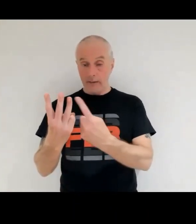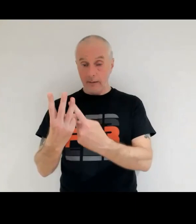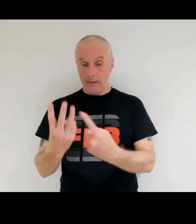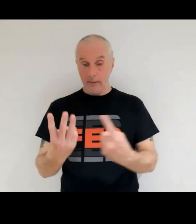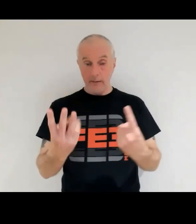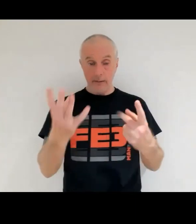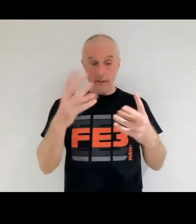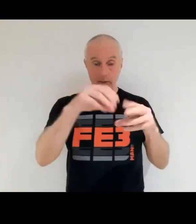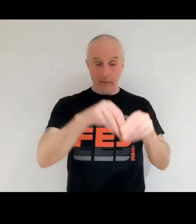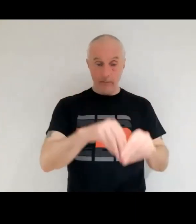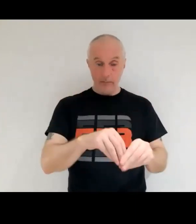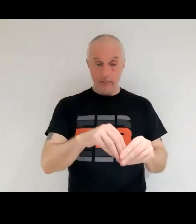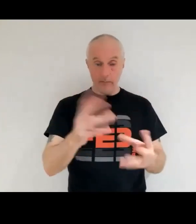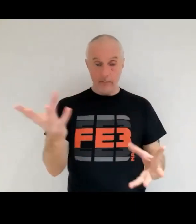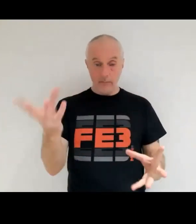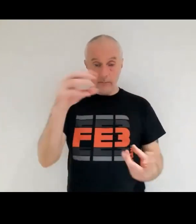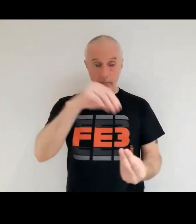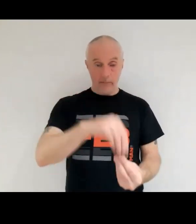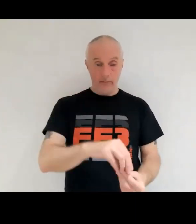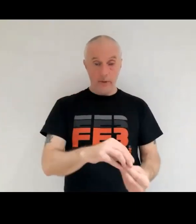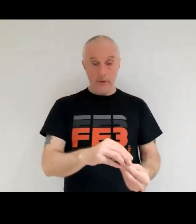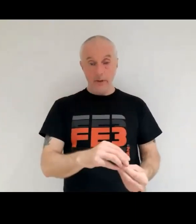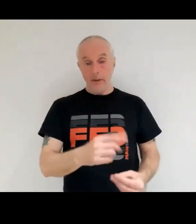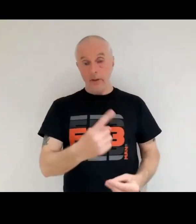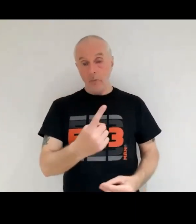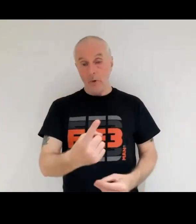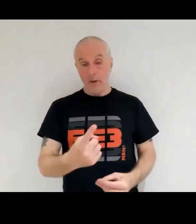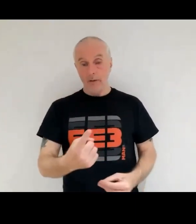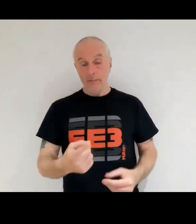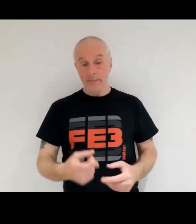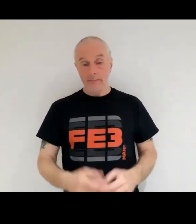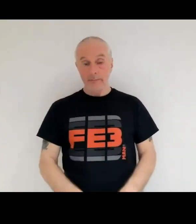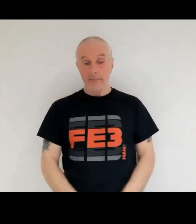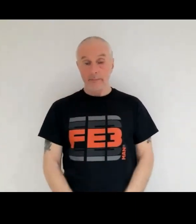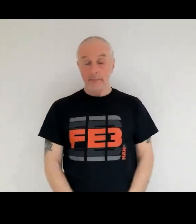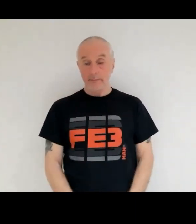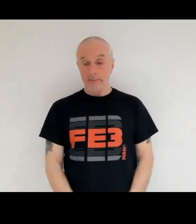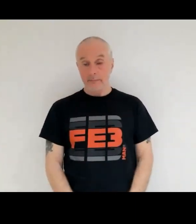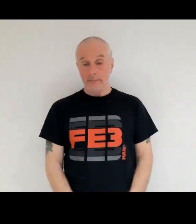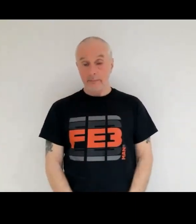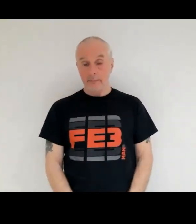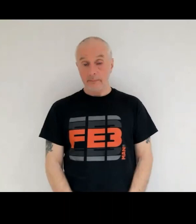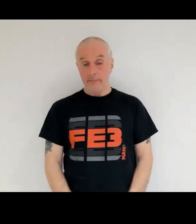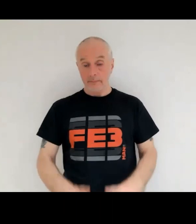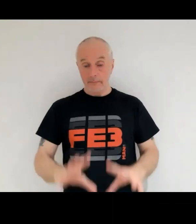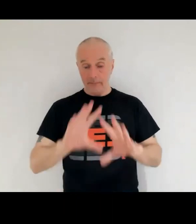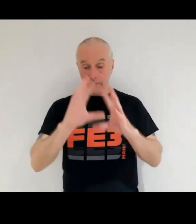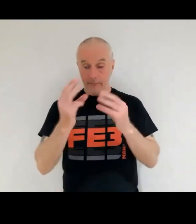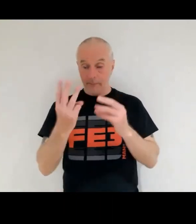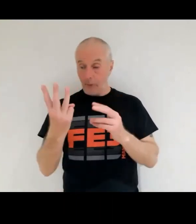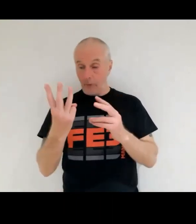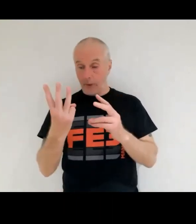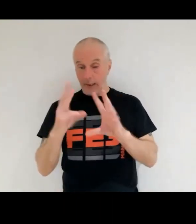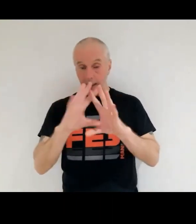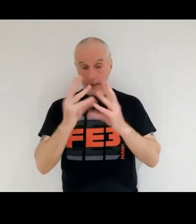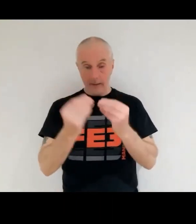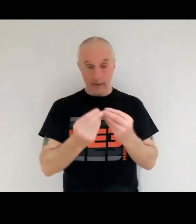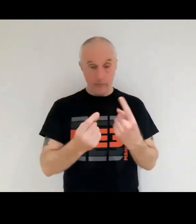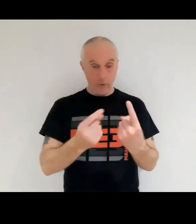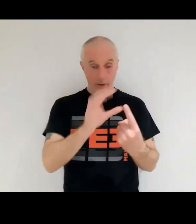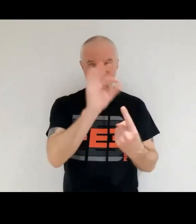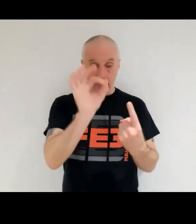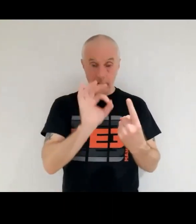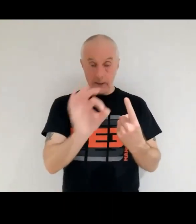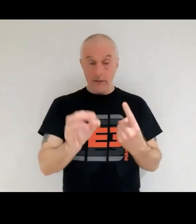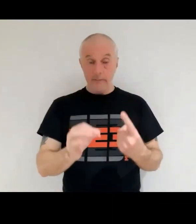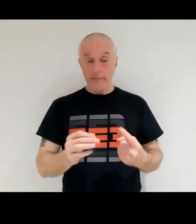John. Thank you to the anonymous attendee. I'm not sure who you are, and to Will again. I'm going to combine your questions into one, which is essentially